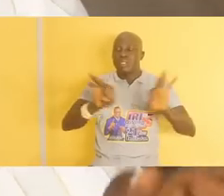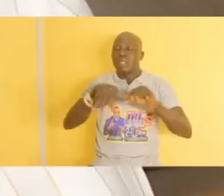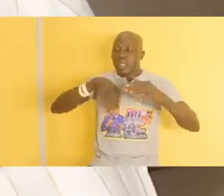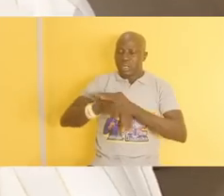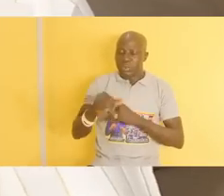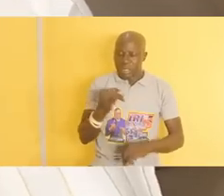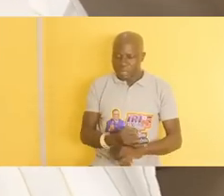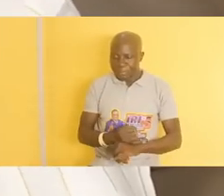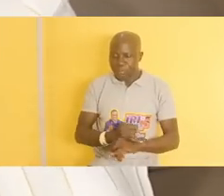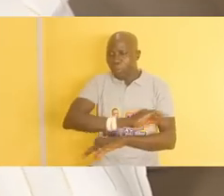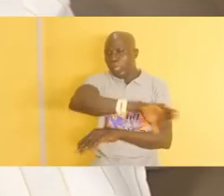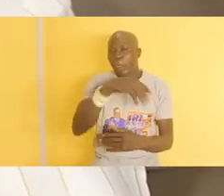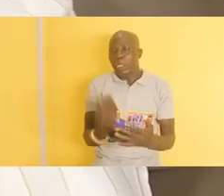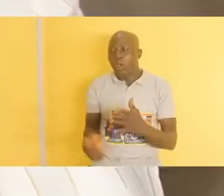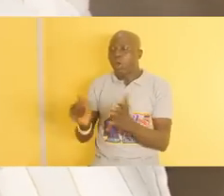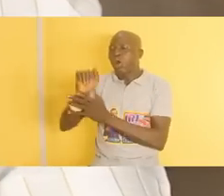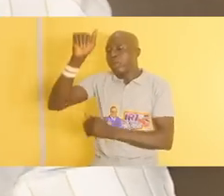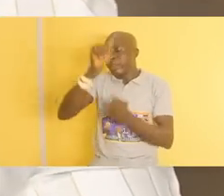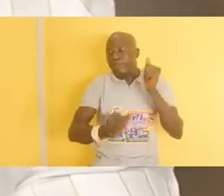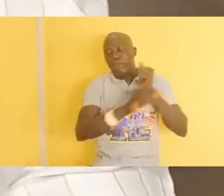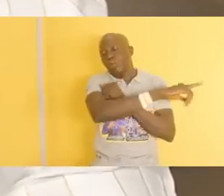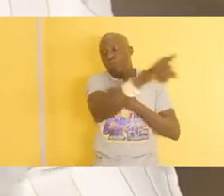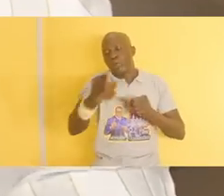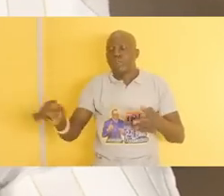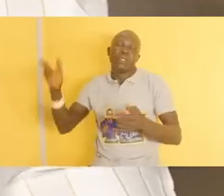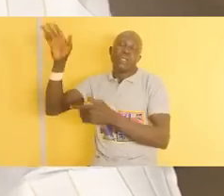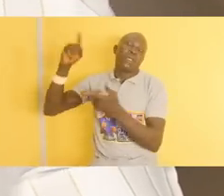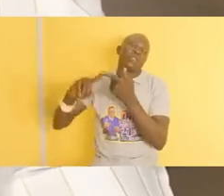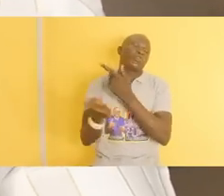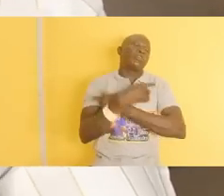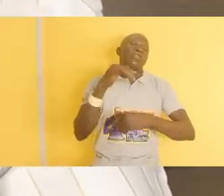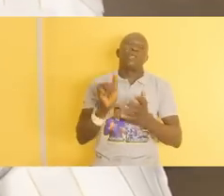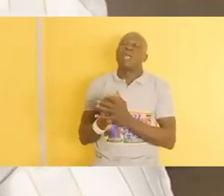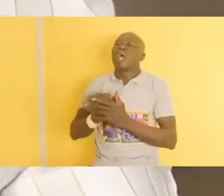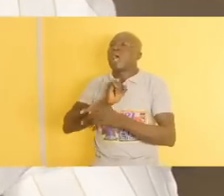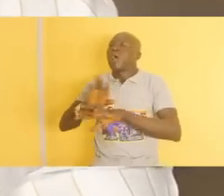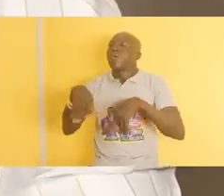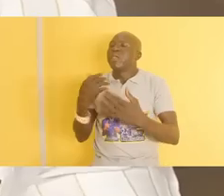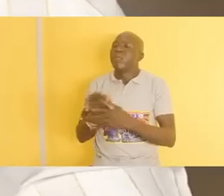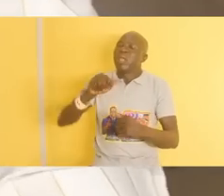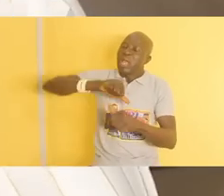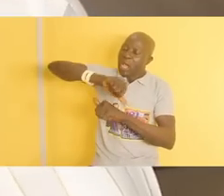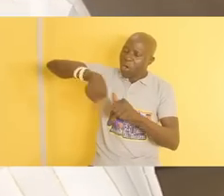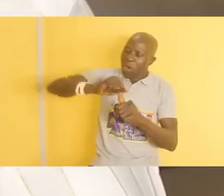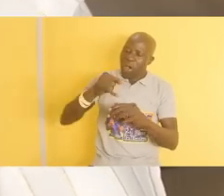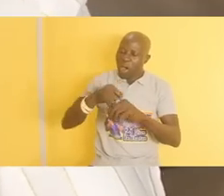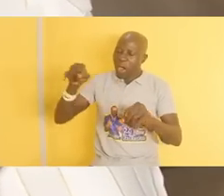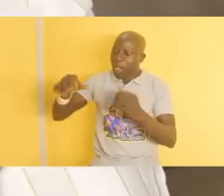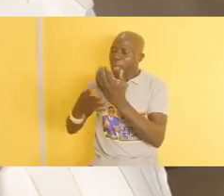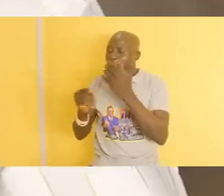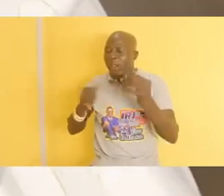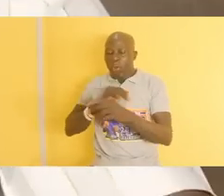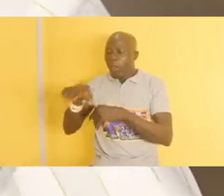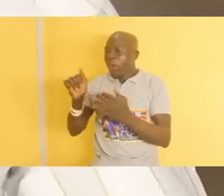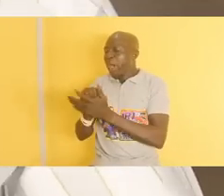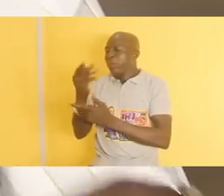important. Ni Ibadan. Ni Ibadan. Gbogbo to ba wa be mo. Everyone that is here today. Pata pata. I'll give you all. Then give me sewa.